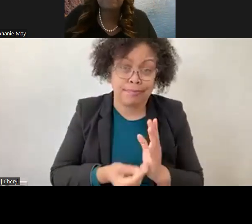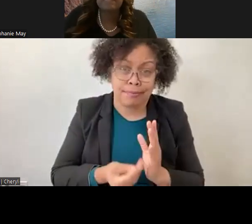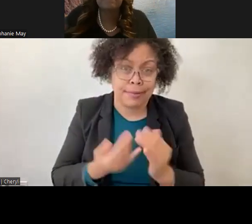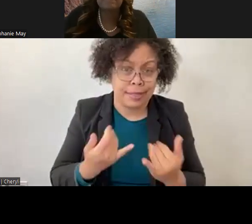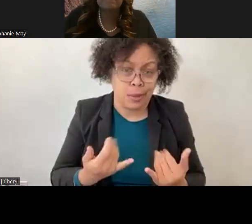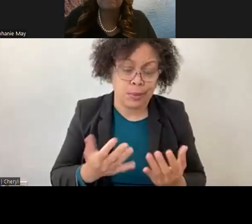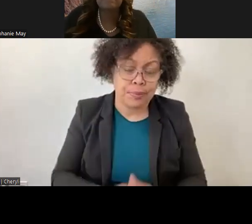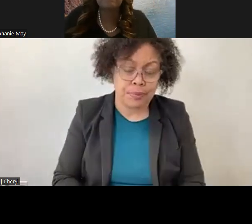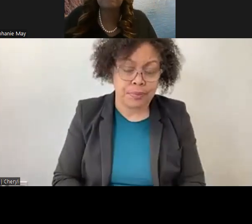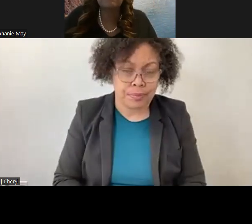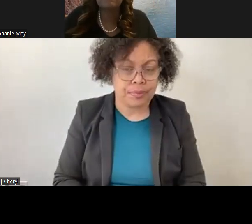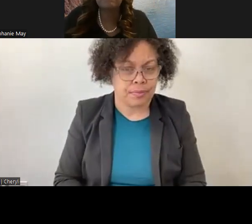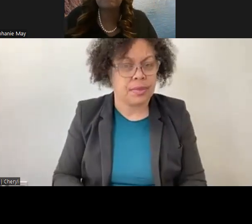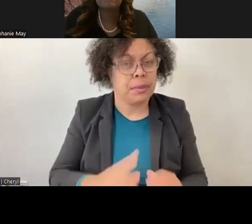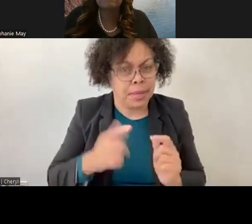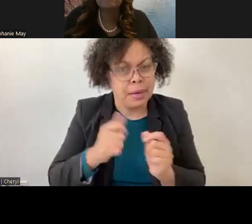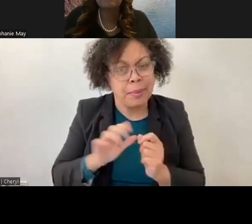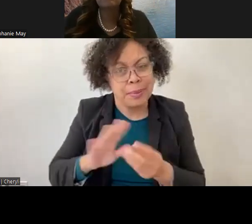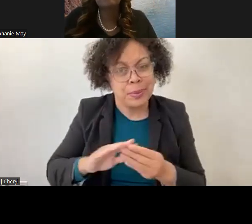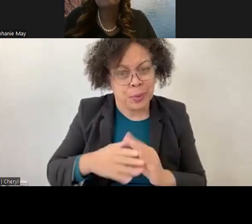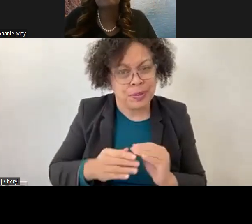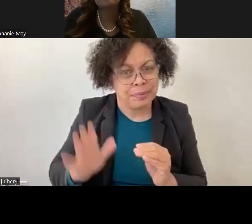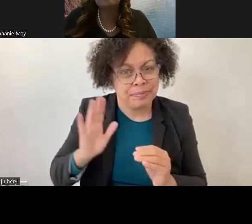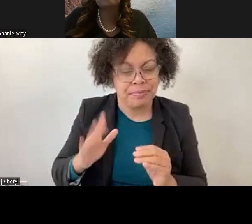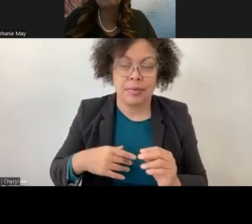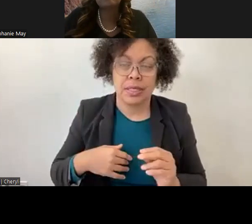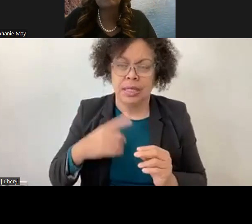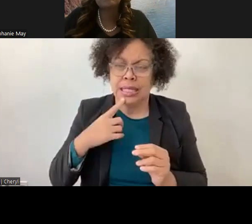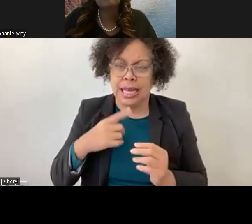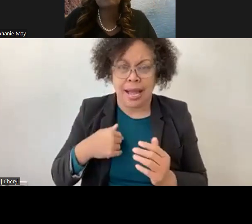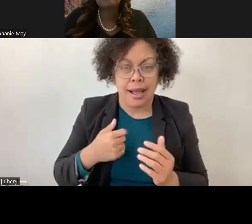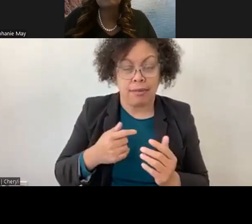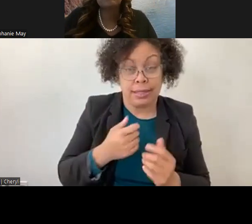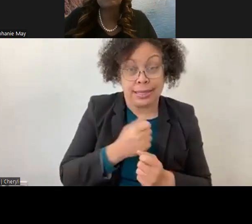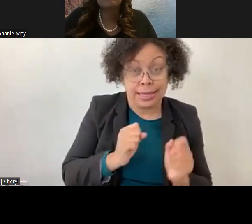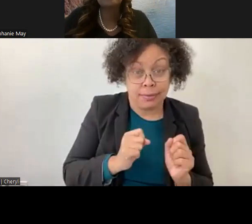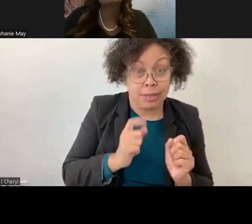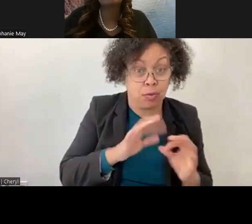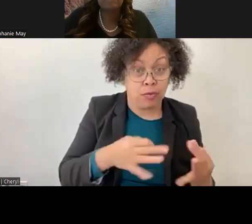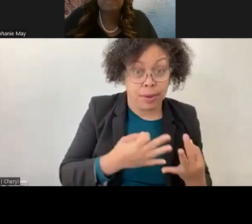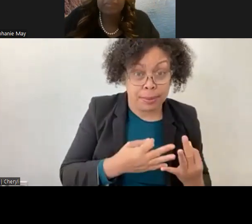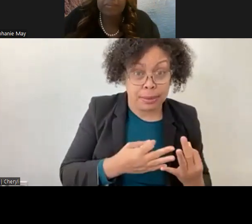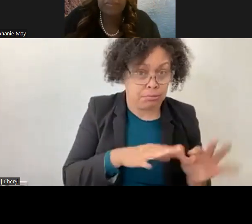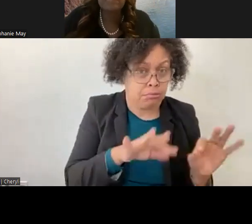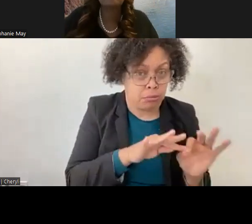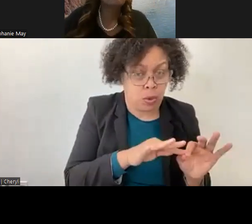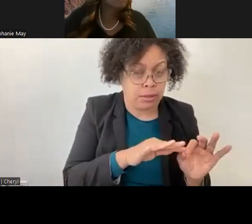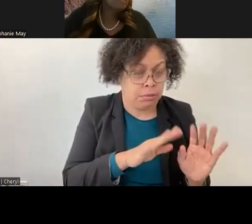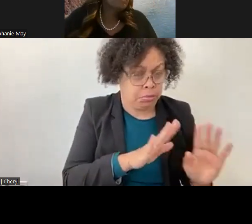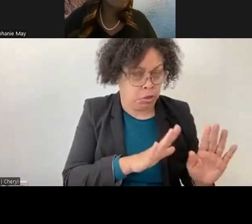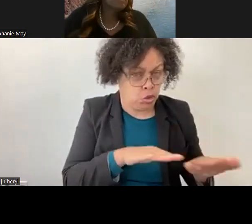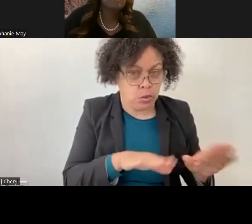unfortunately, and talked about, having to balance the safety of his family and his